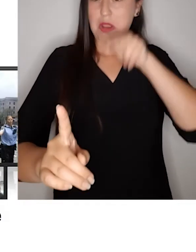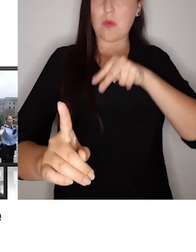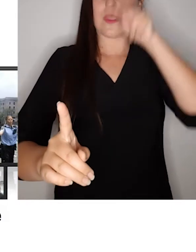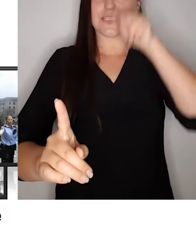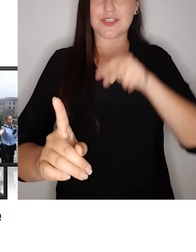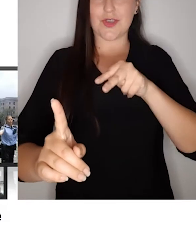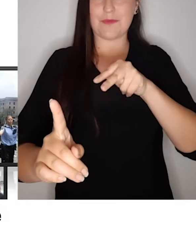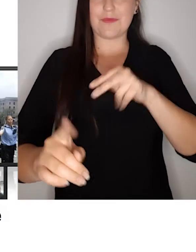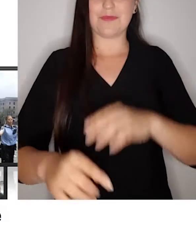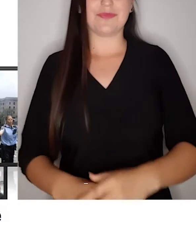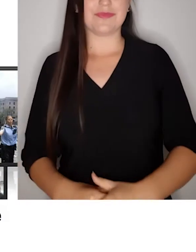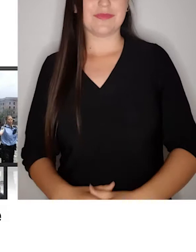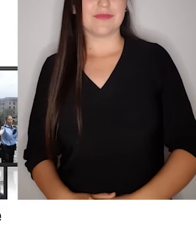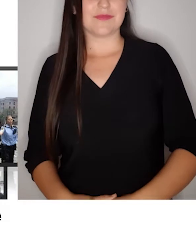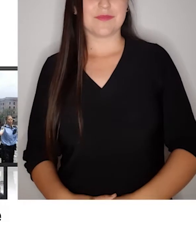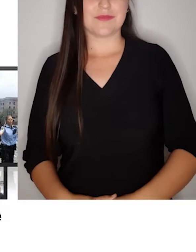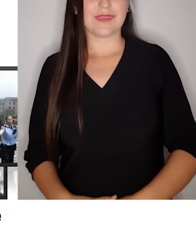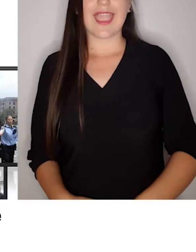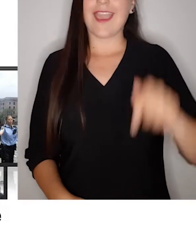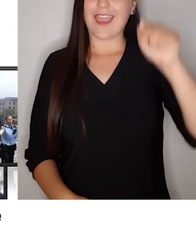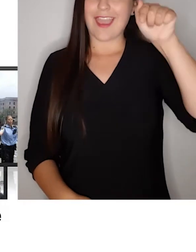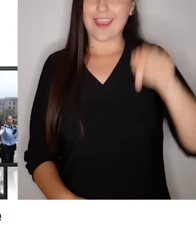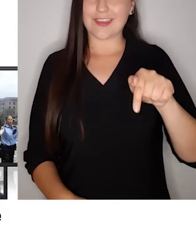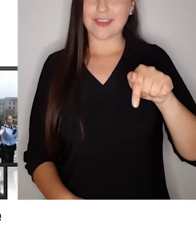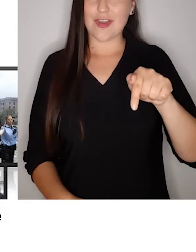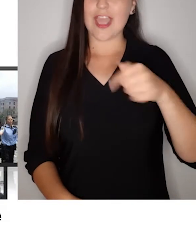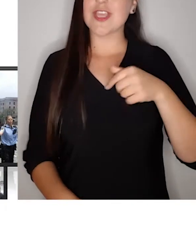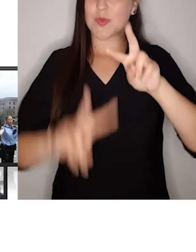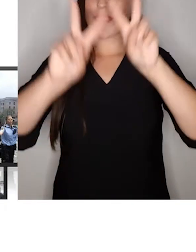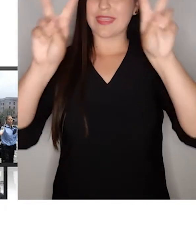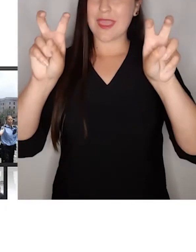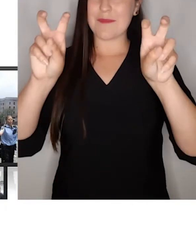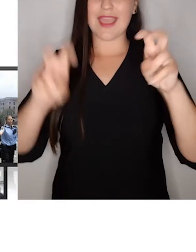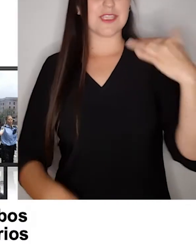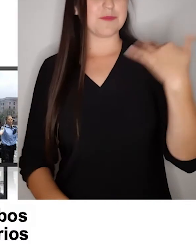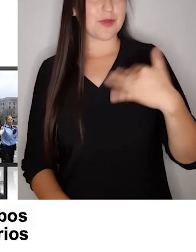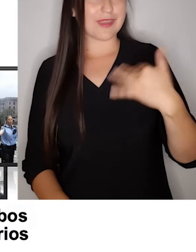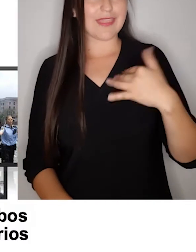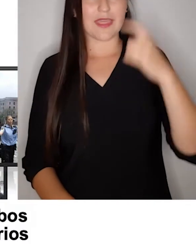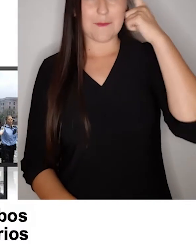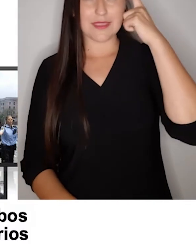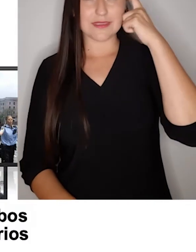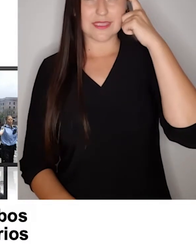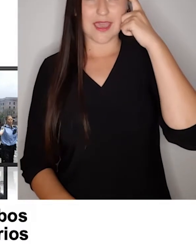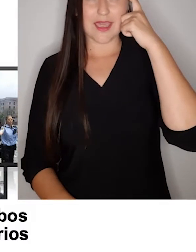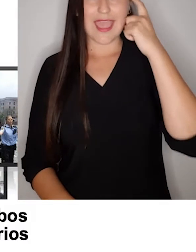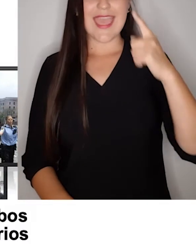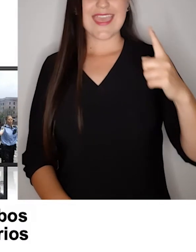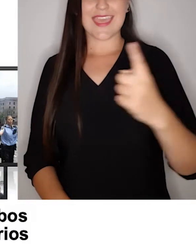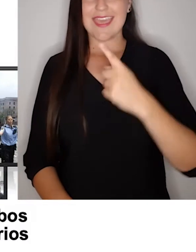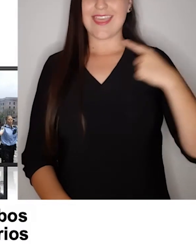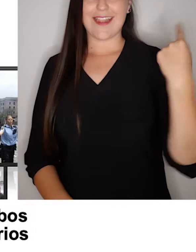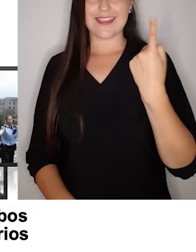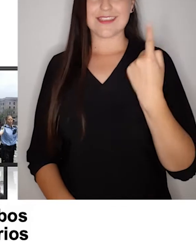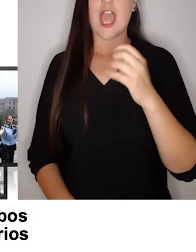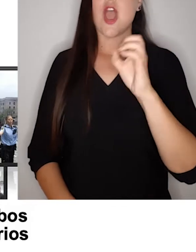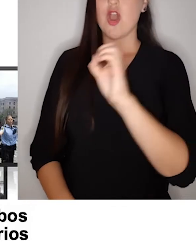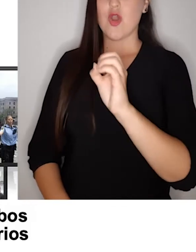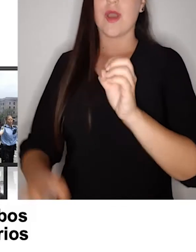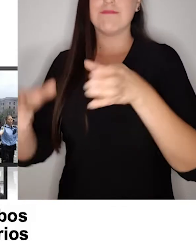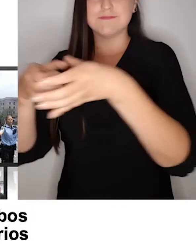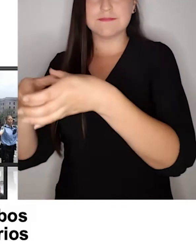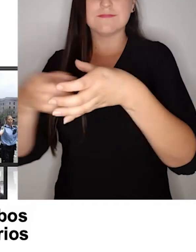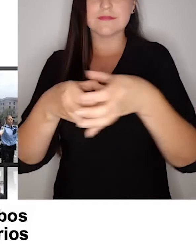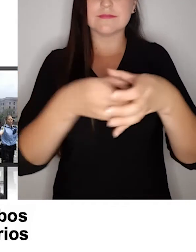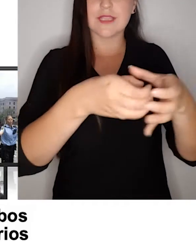This is an important aspect that we emphasize. To categorize and to generalize,